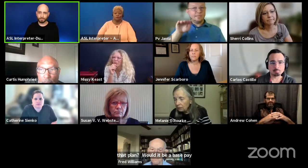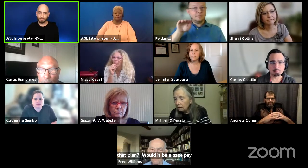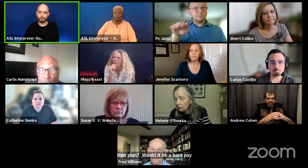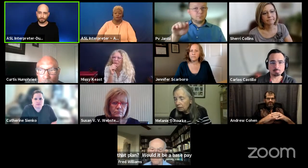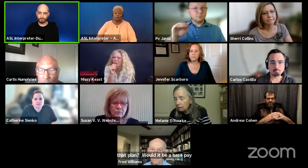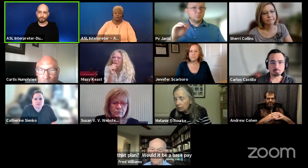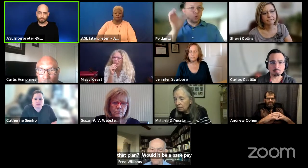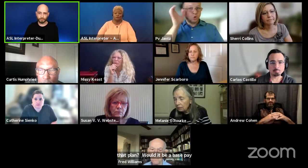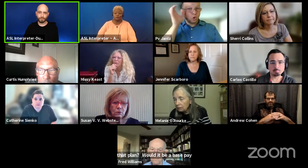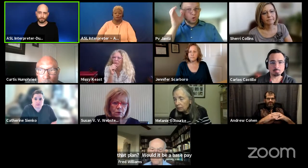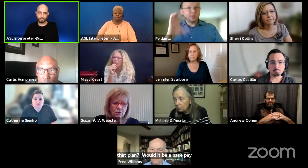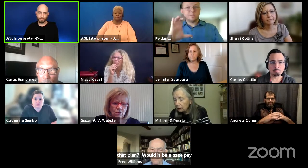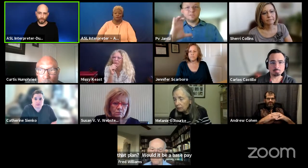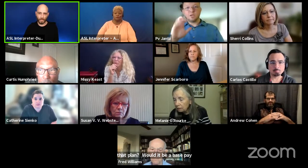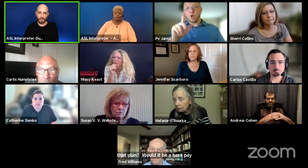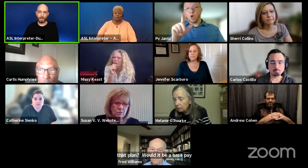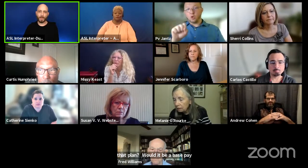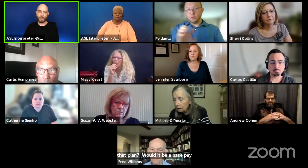about.